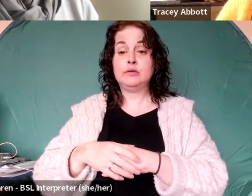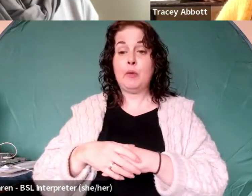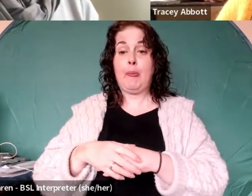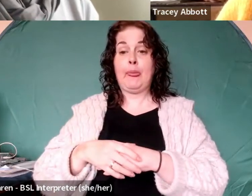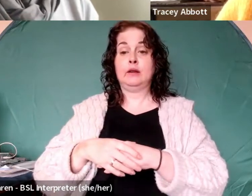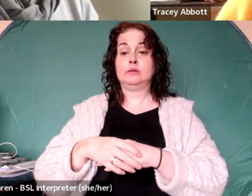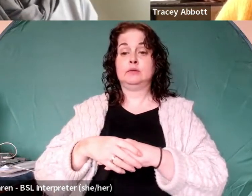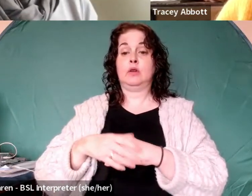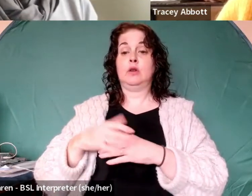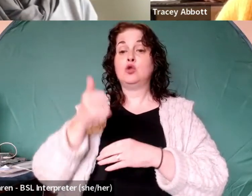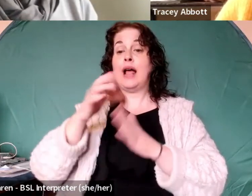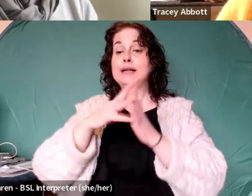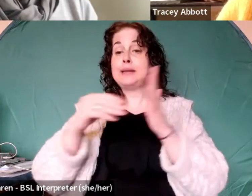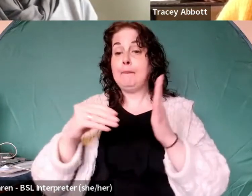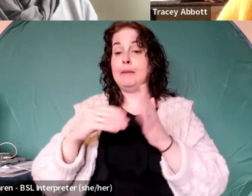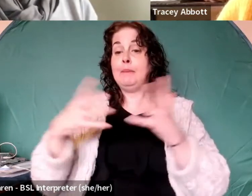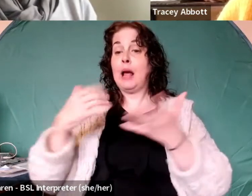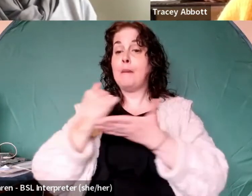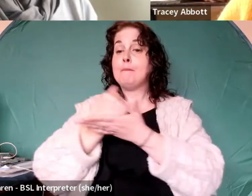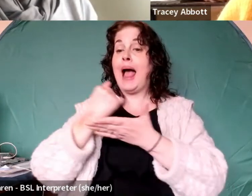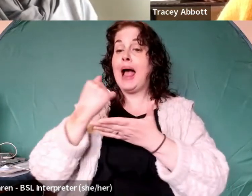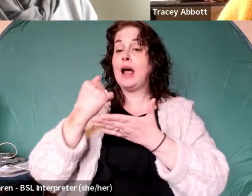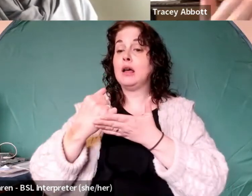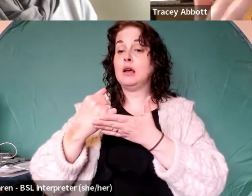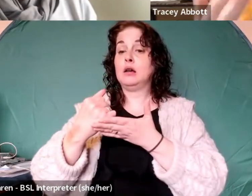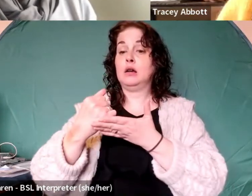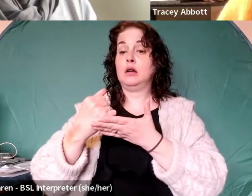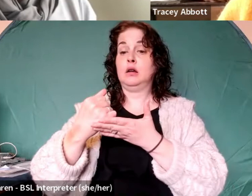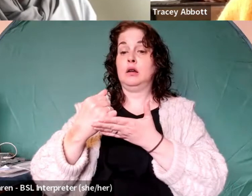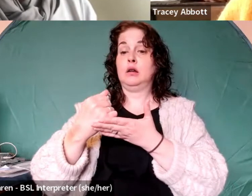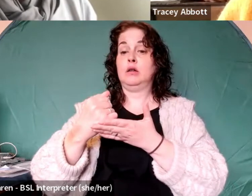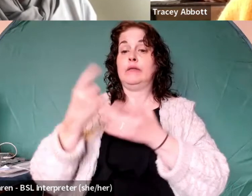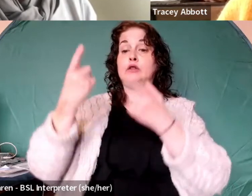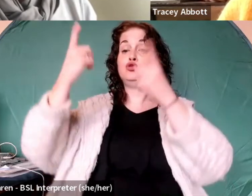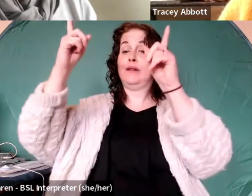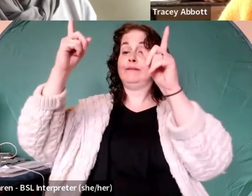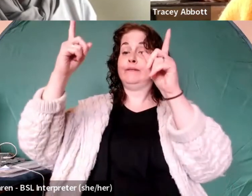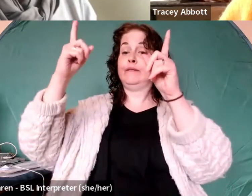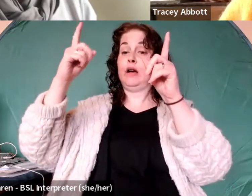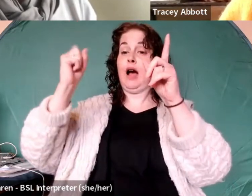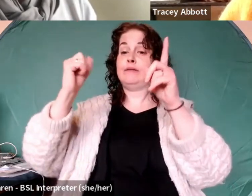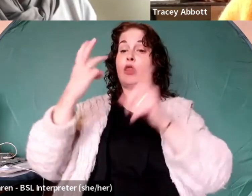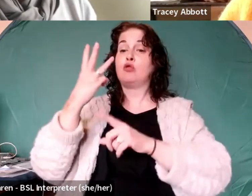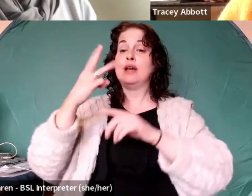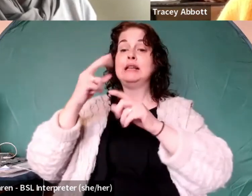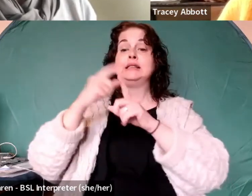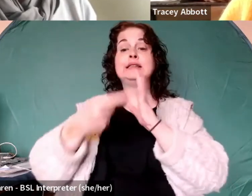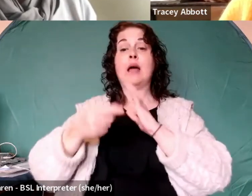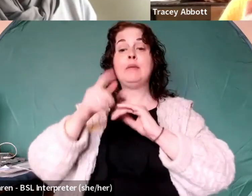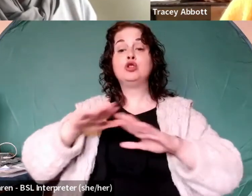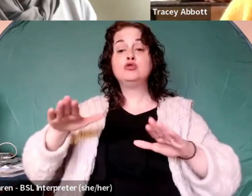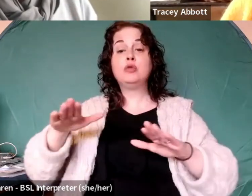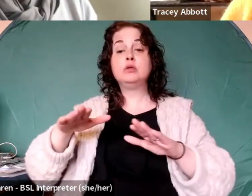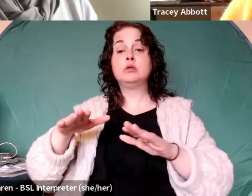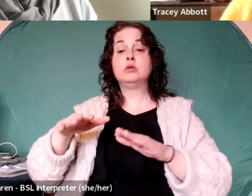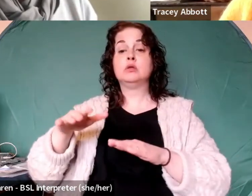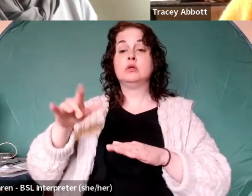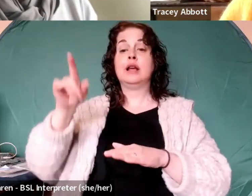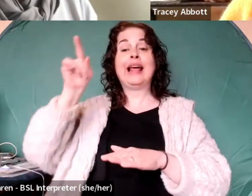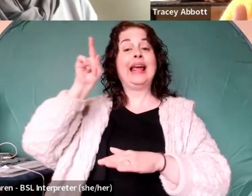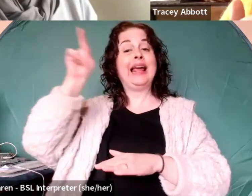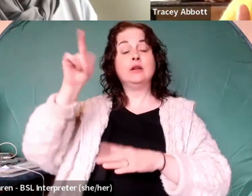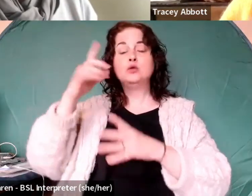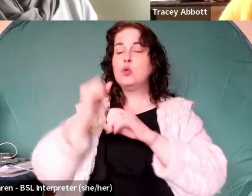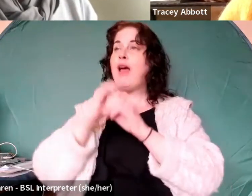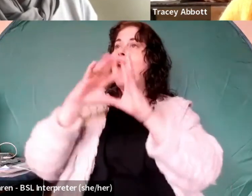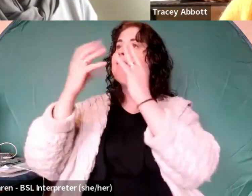we've got a great example of one of the big banks where the chief guy has 3 disabled children. And he is doing